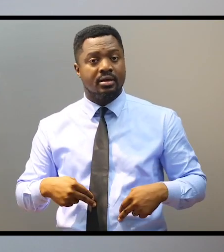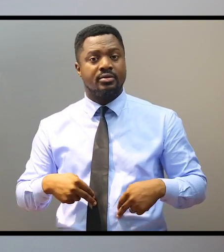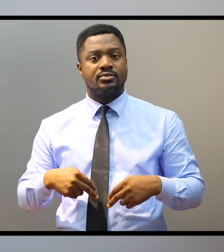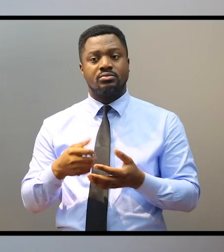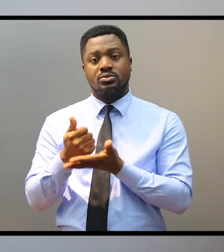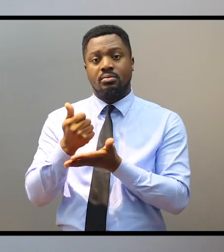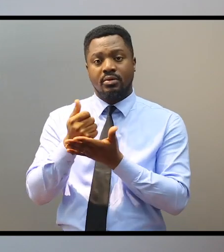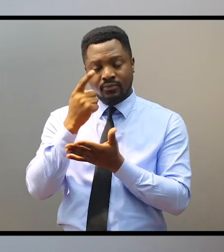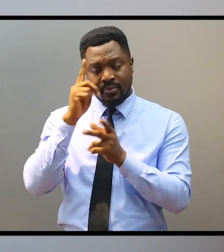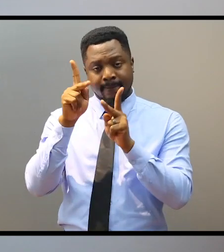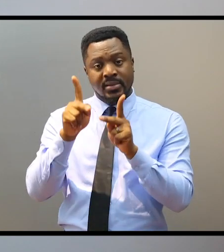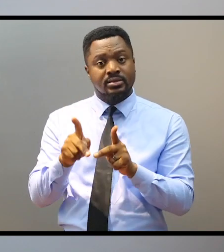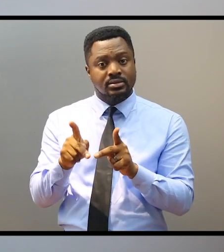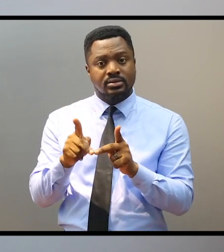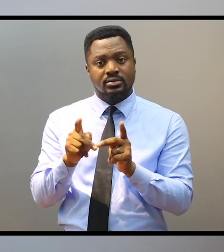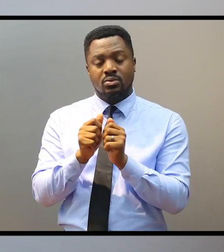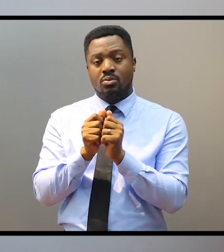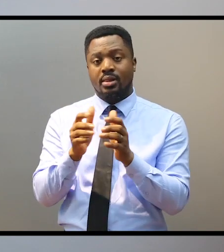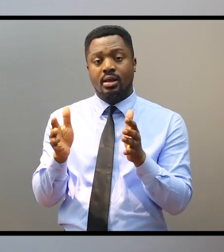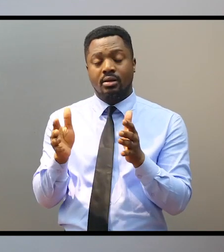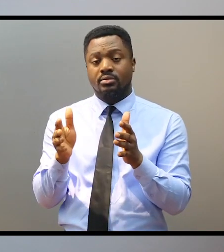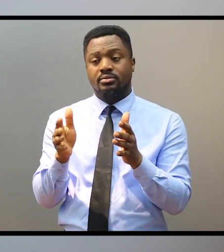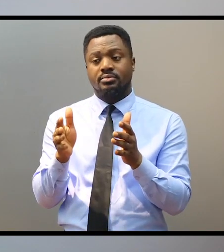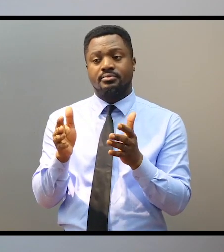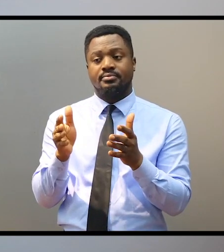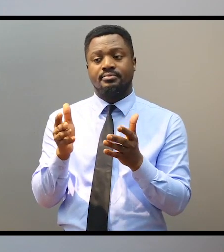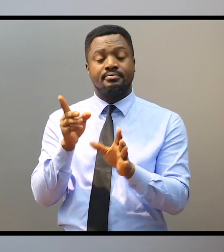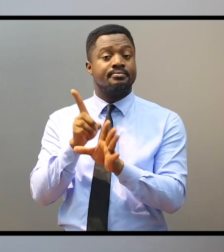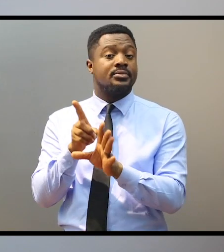health interventions for persons without